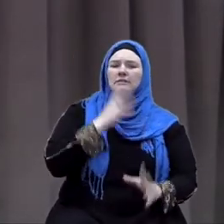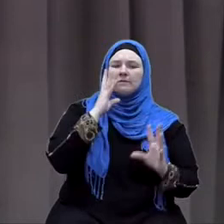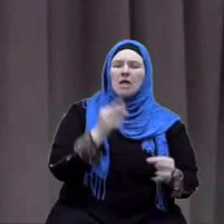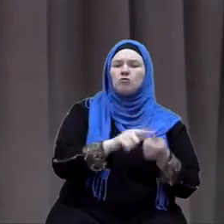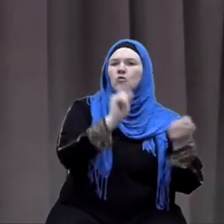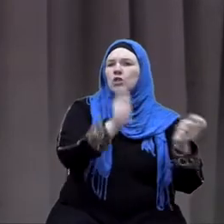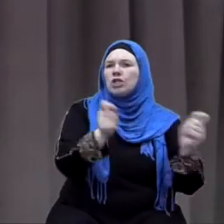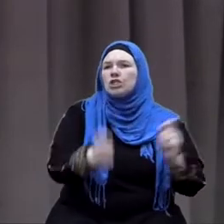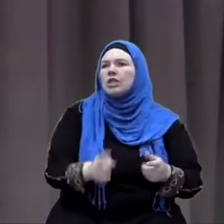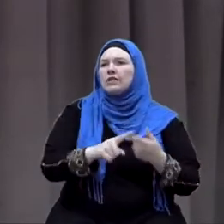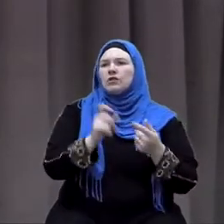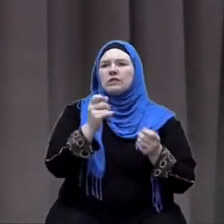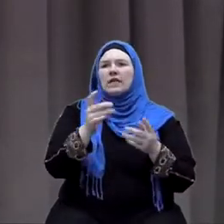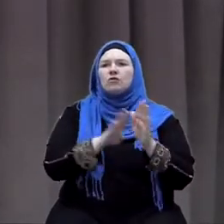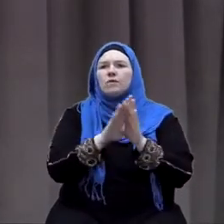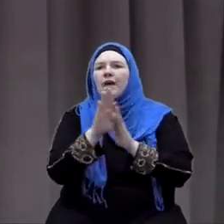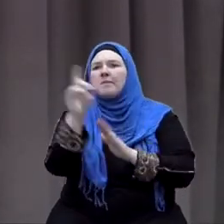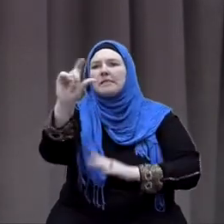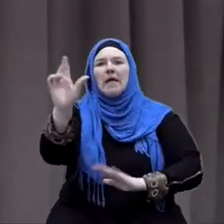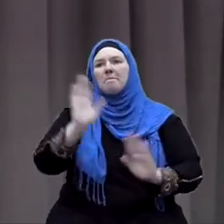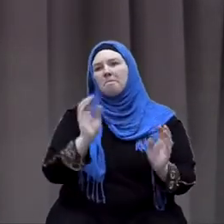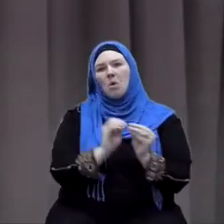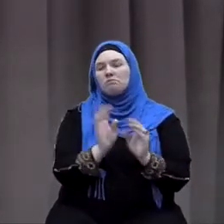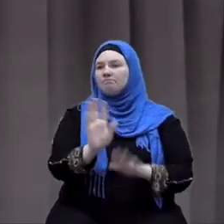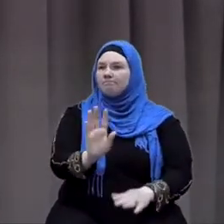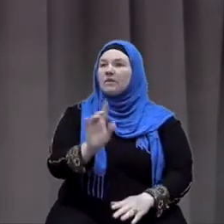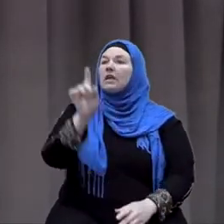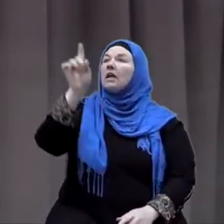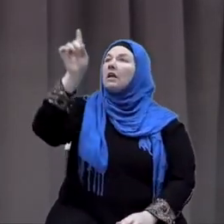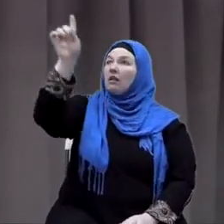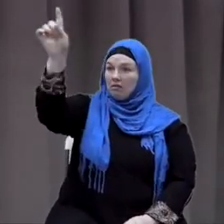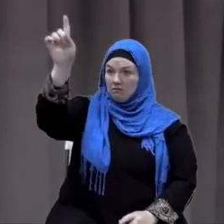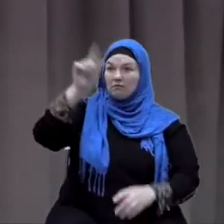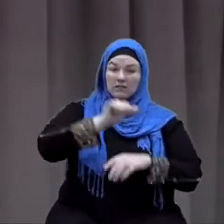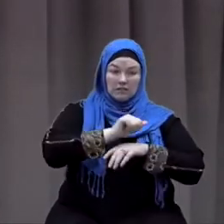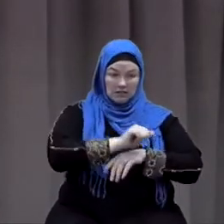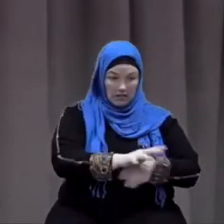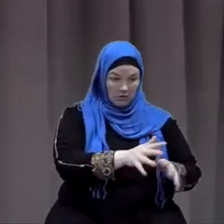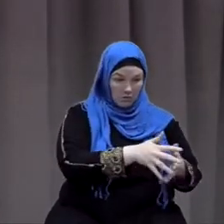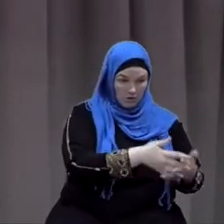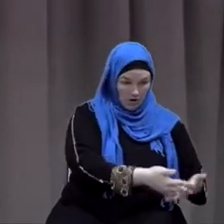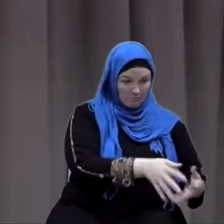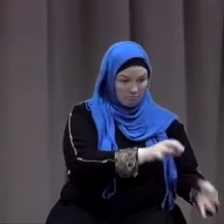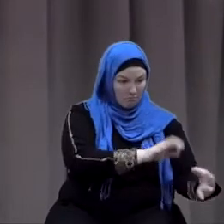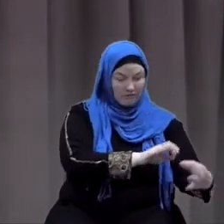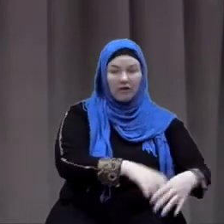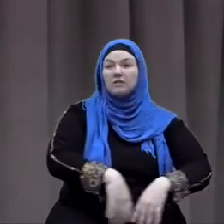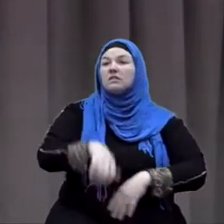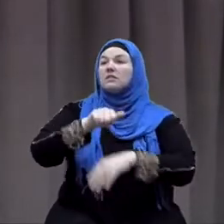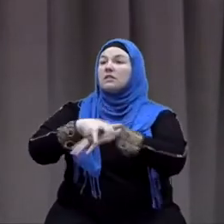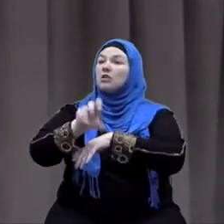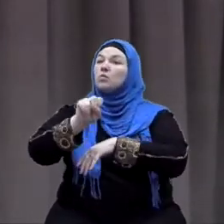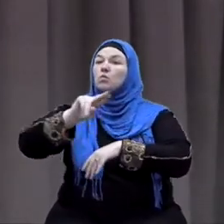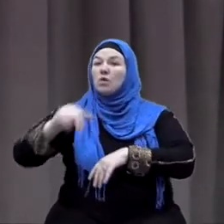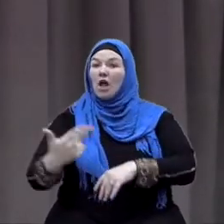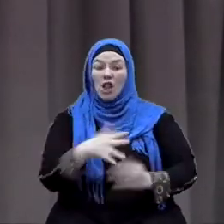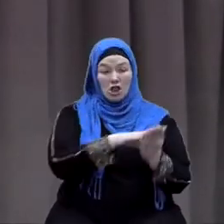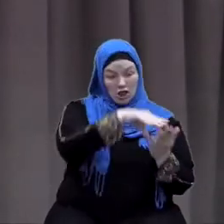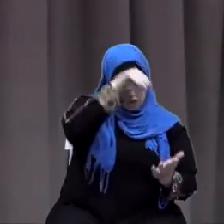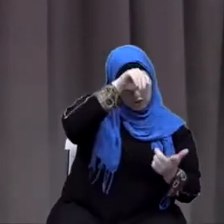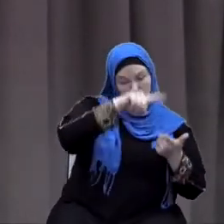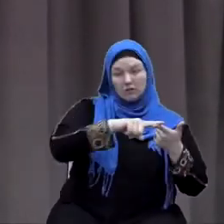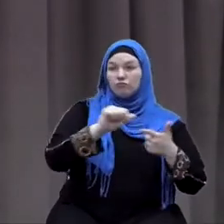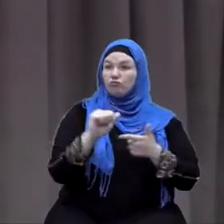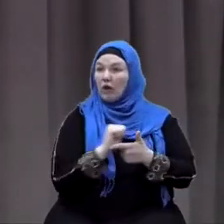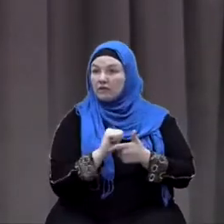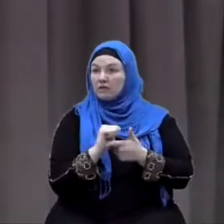only entrusted us to learn it, practice it, and teach it. Three missions: learn it,